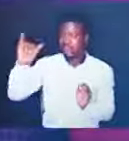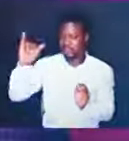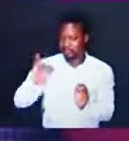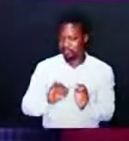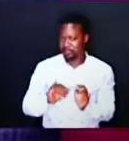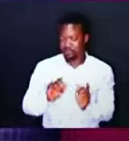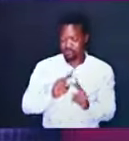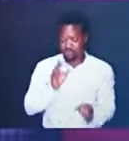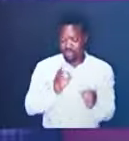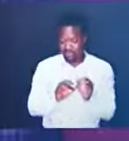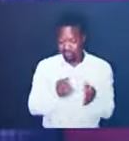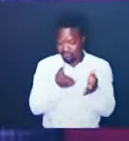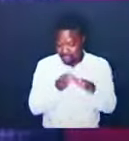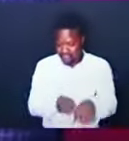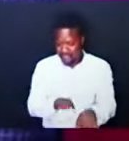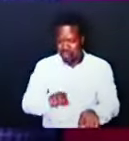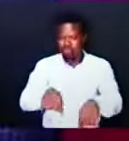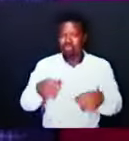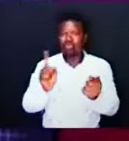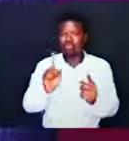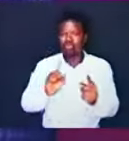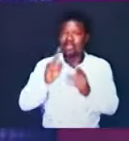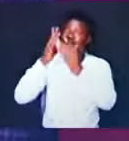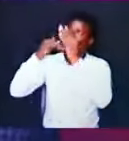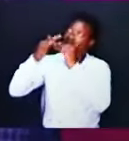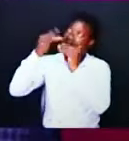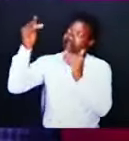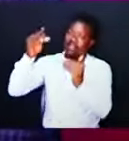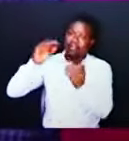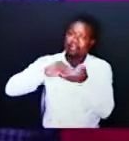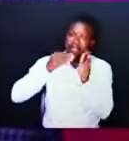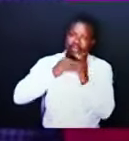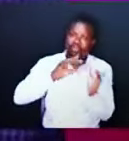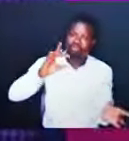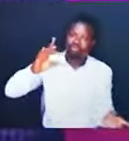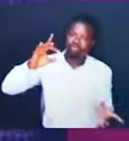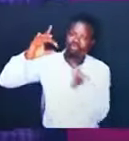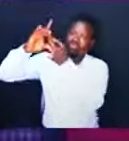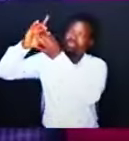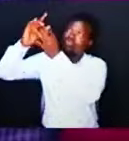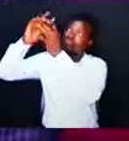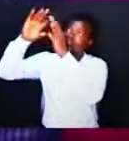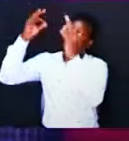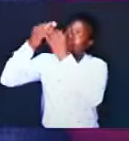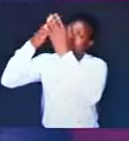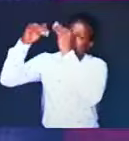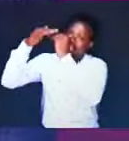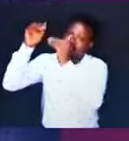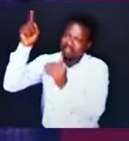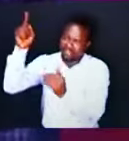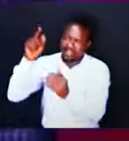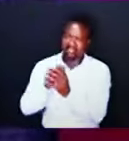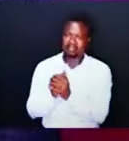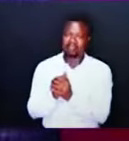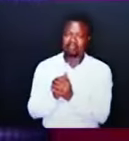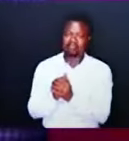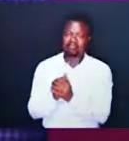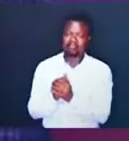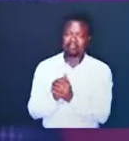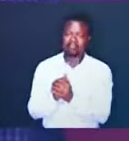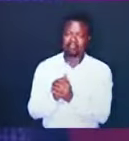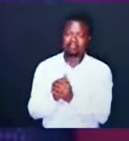no say uhema e onyankopon abusua e wo soro no ye ni wo nyina bom ya ye wasasi so no e ye busua